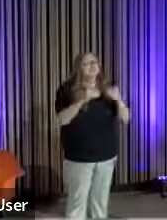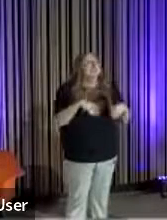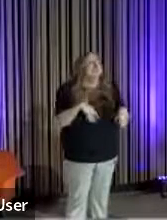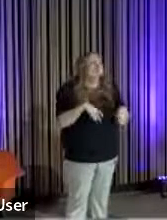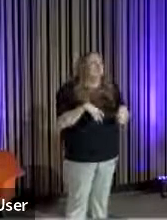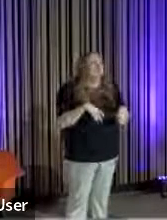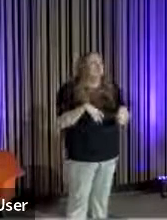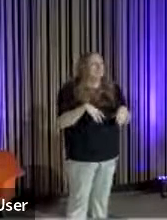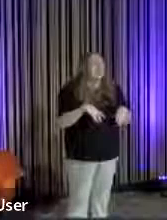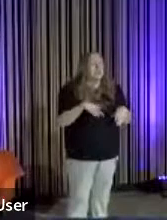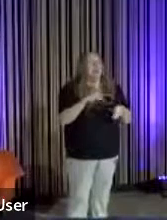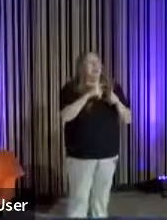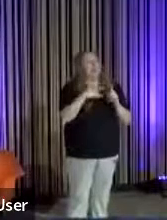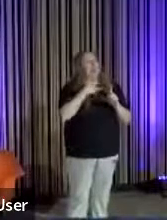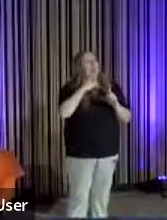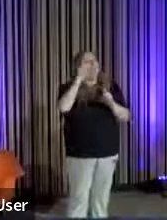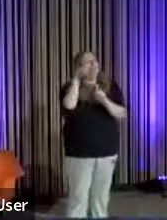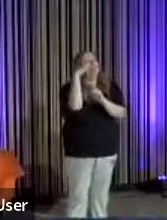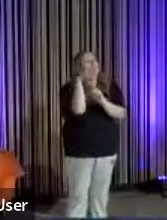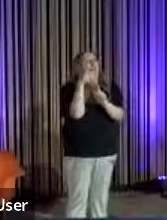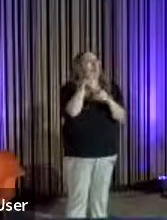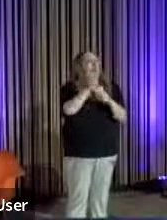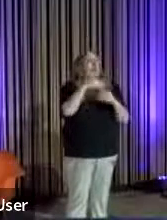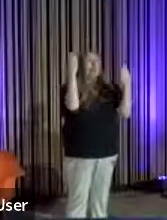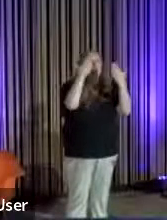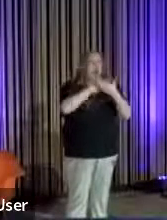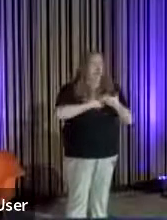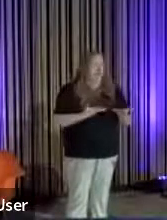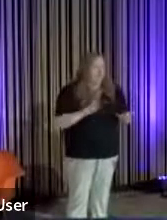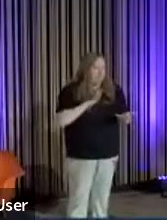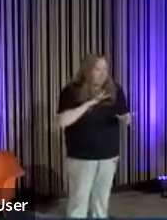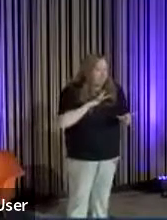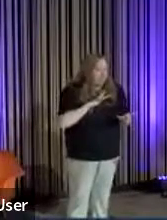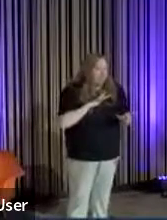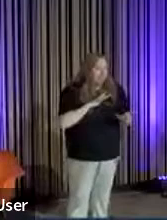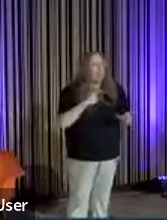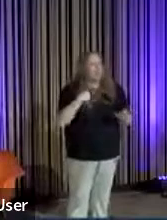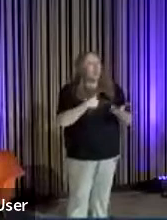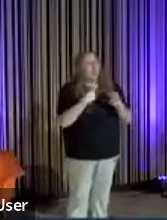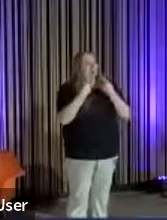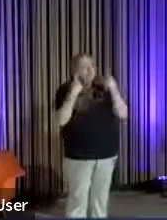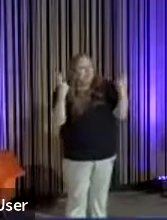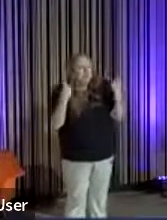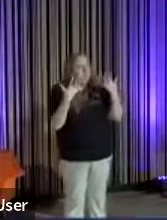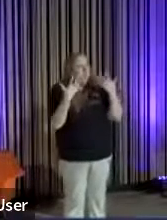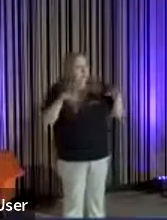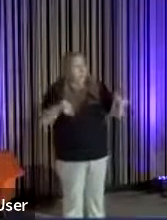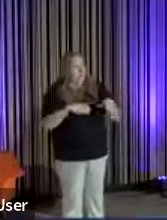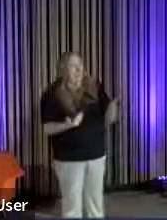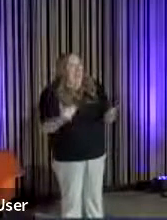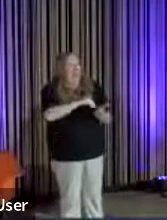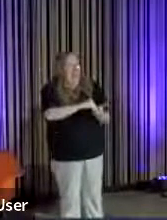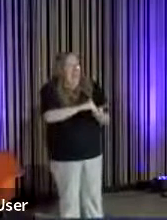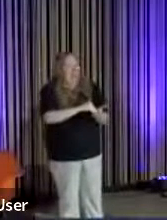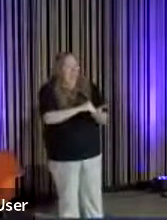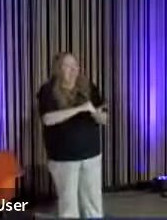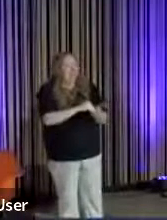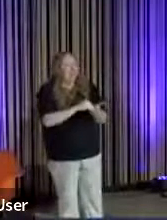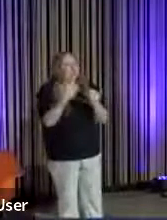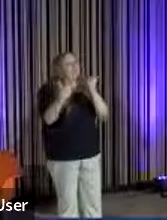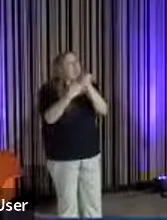beacon in the dark. And it was so successful that we want to do it again with the technology that you just heard